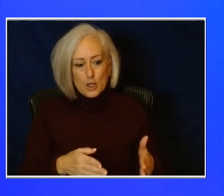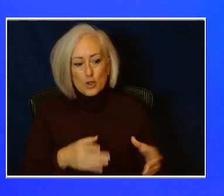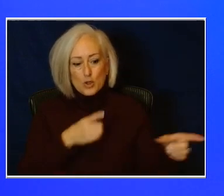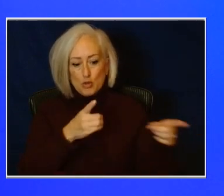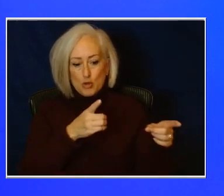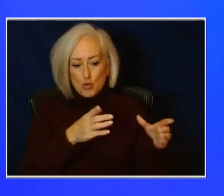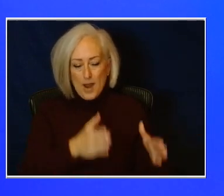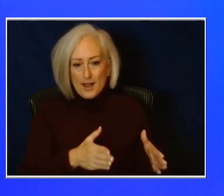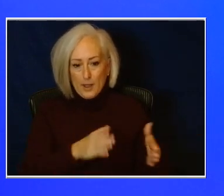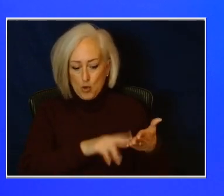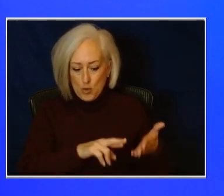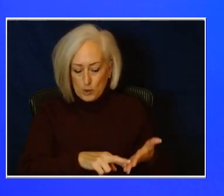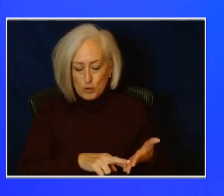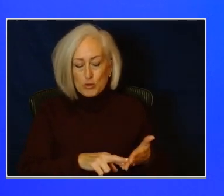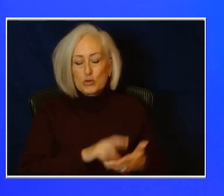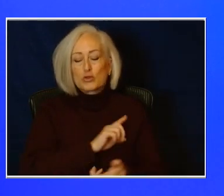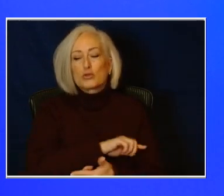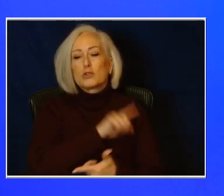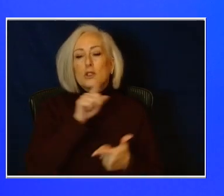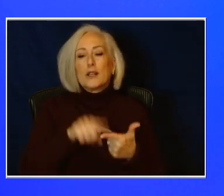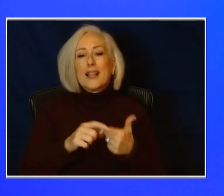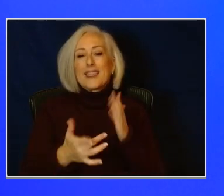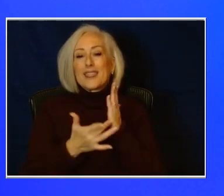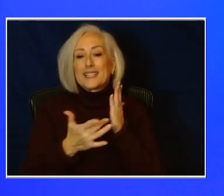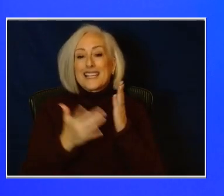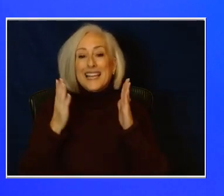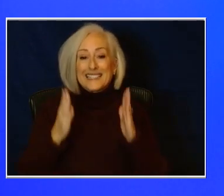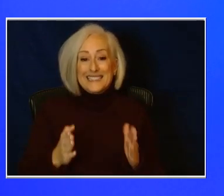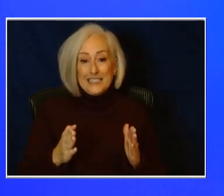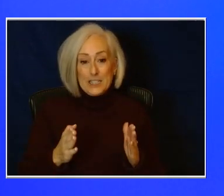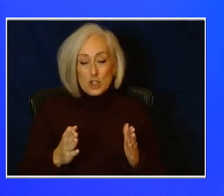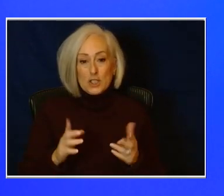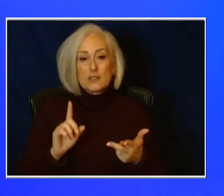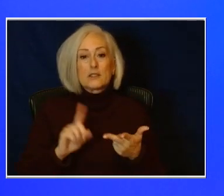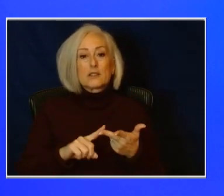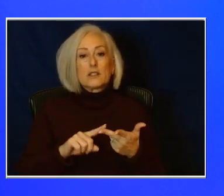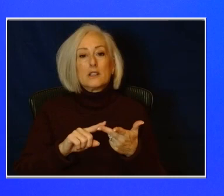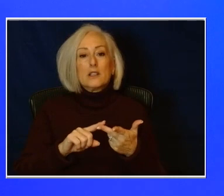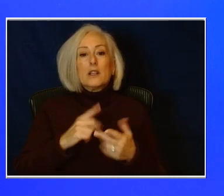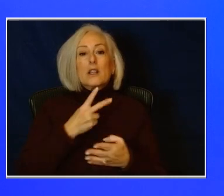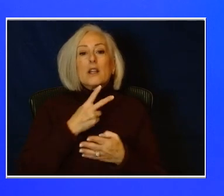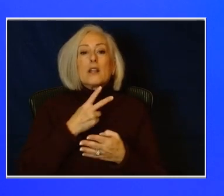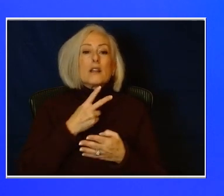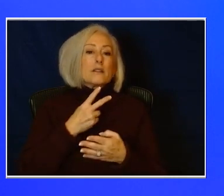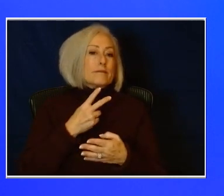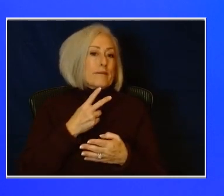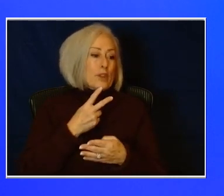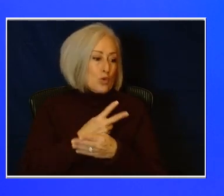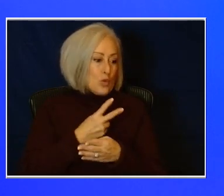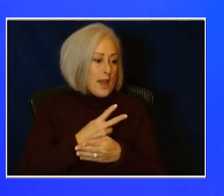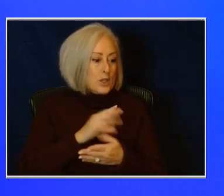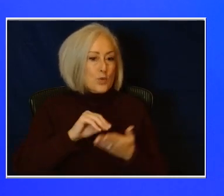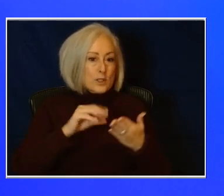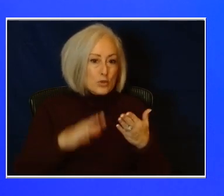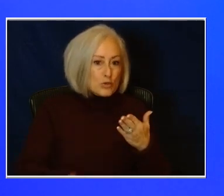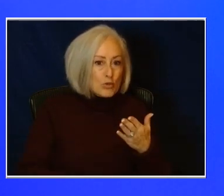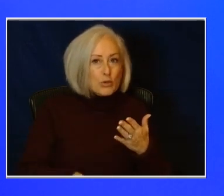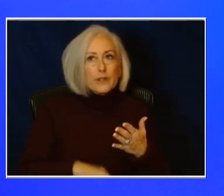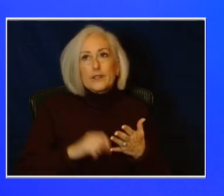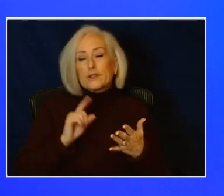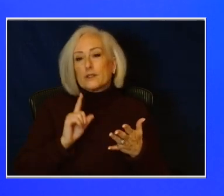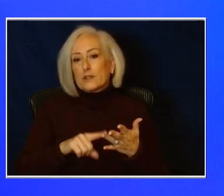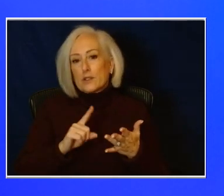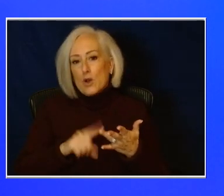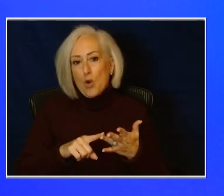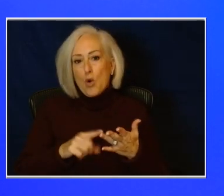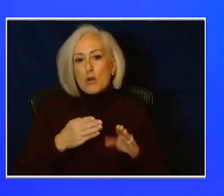for the technicians and the graduate students and postdocs that carry out the research. And of course, it